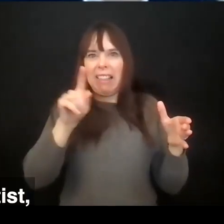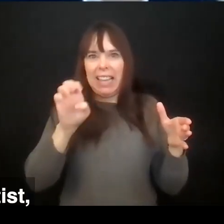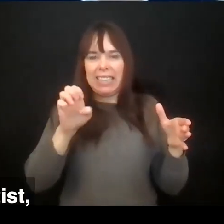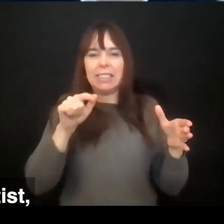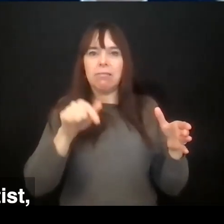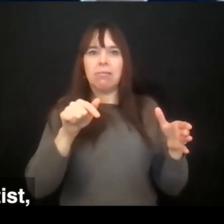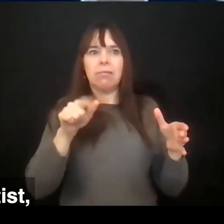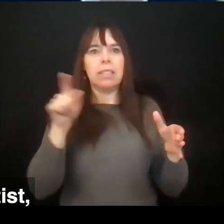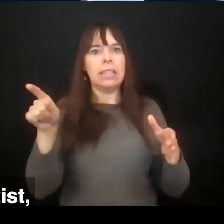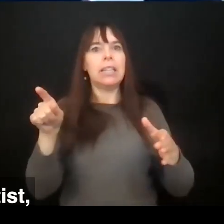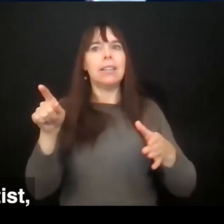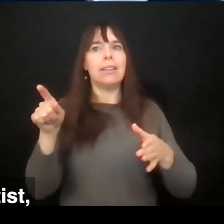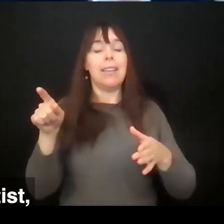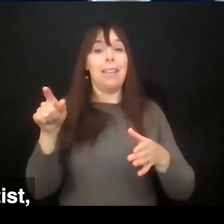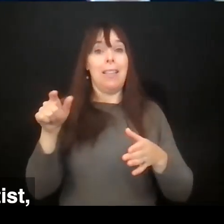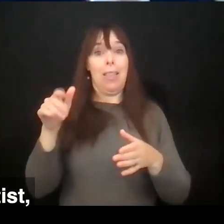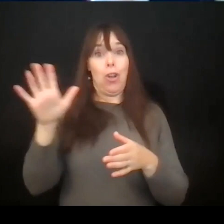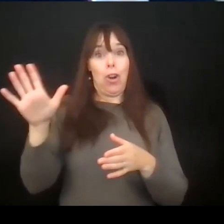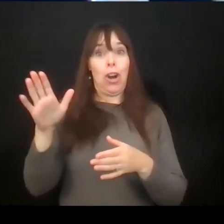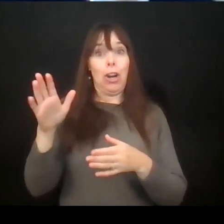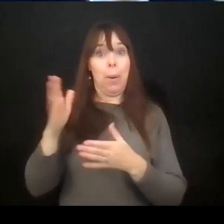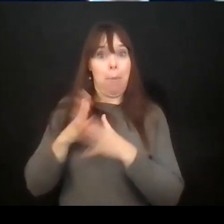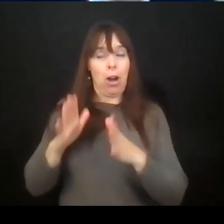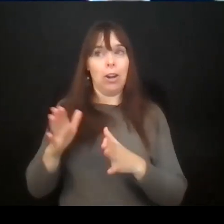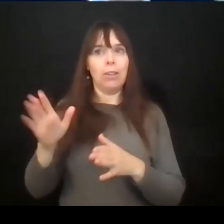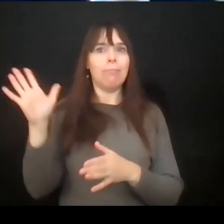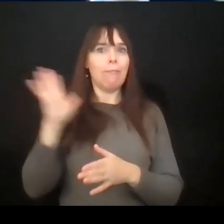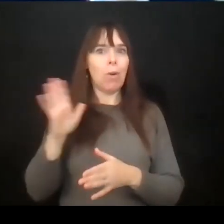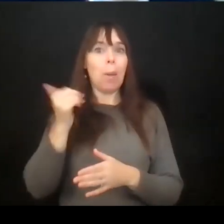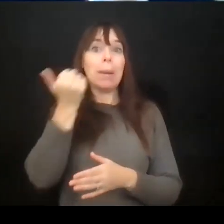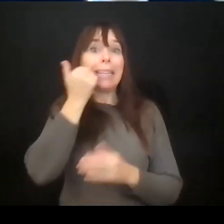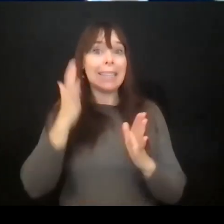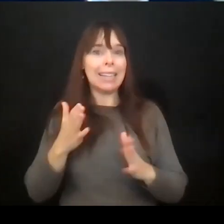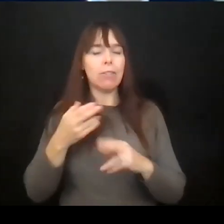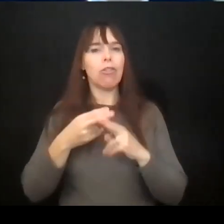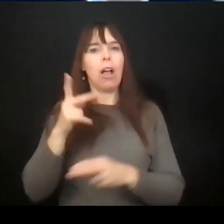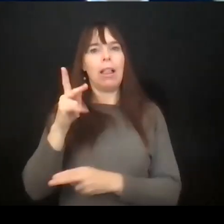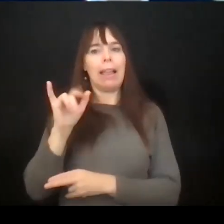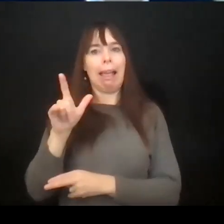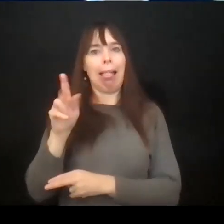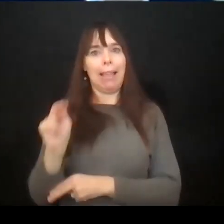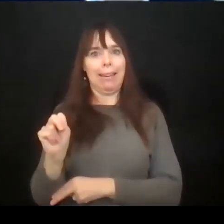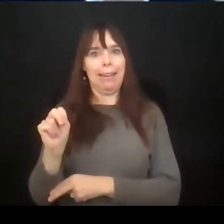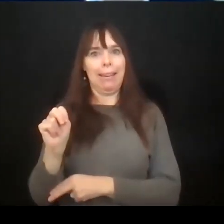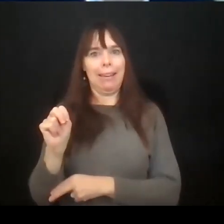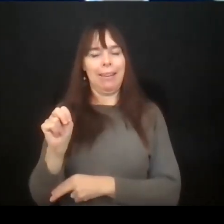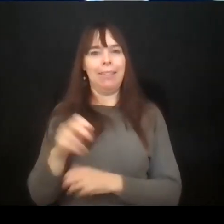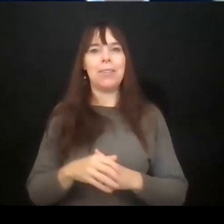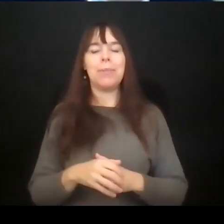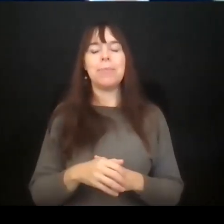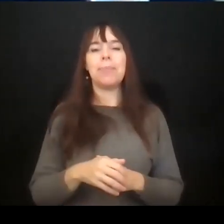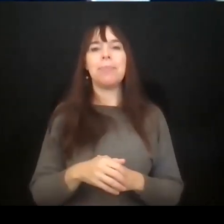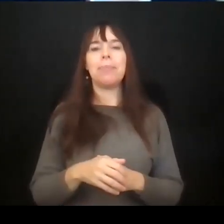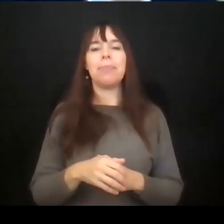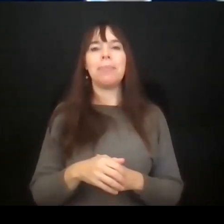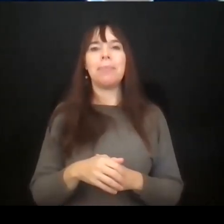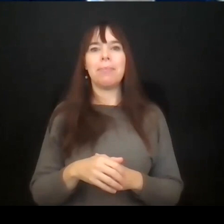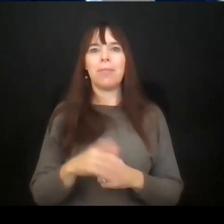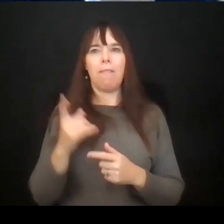He was a former dentist. He had a kiln. They called it the Revelation Kiln.